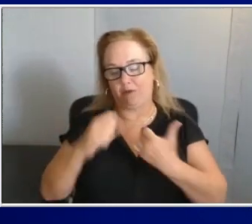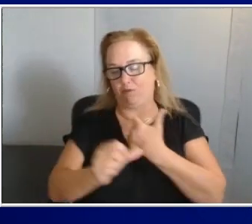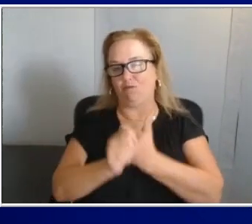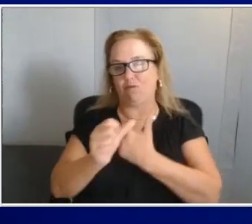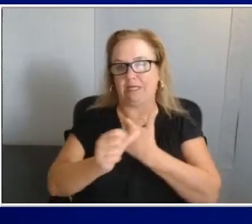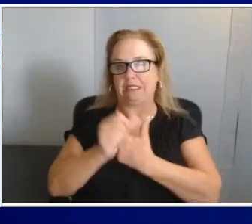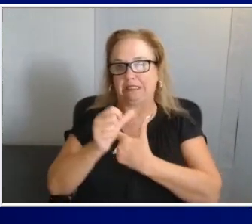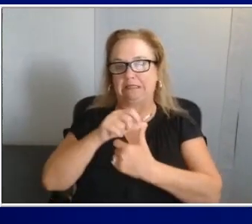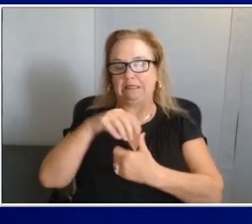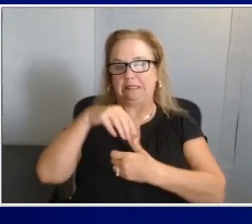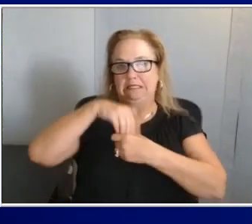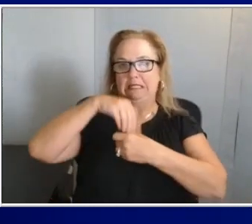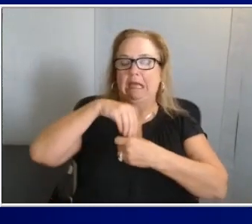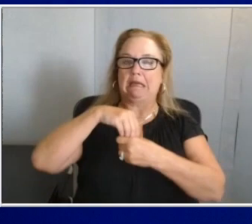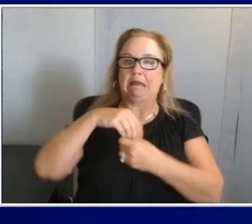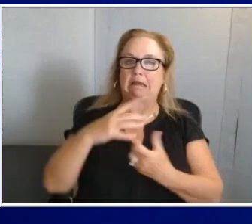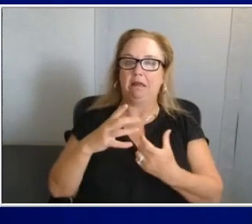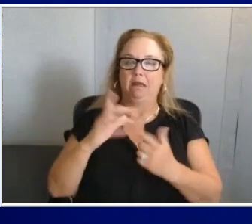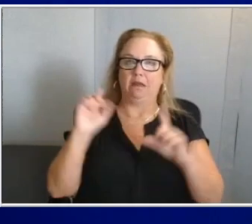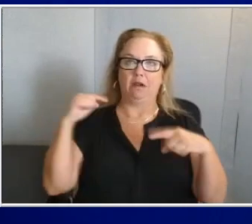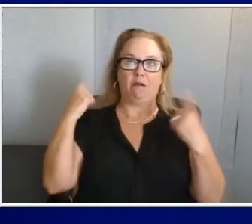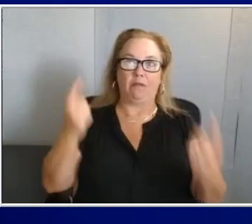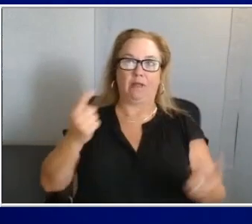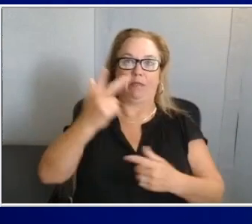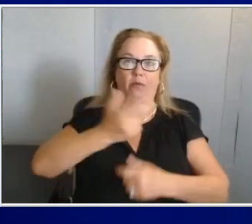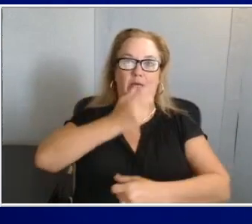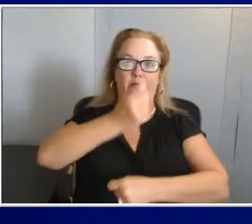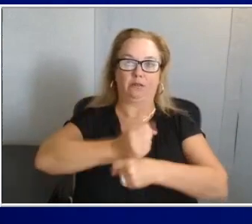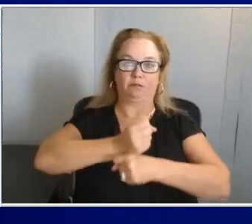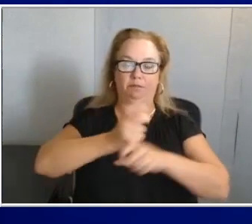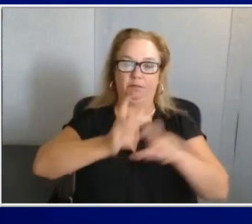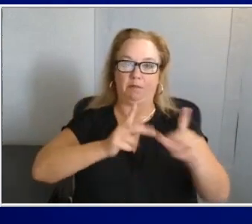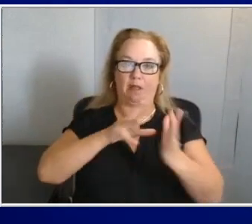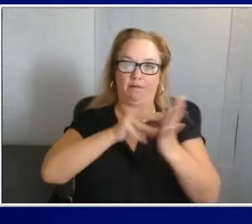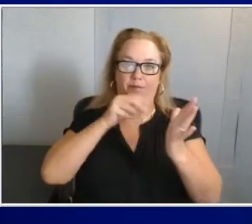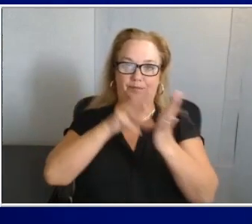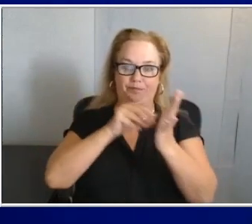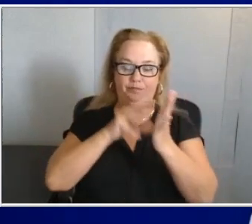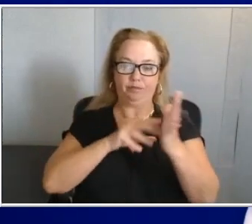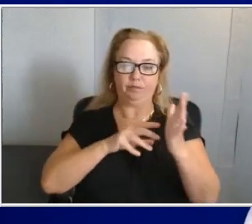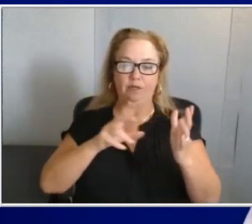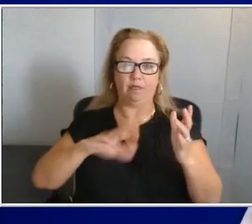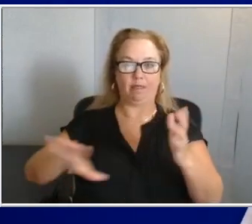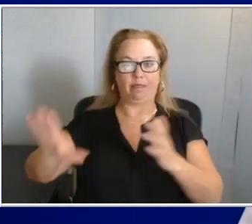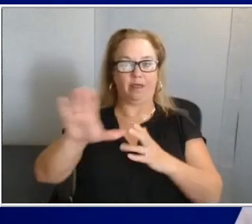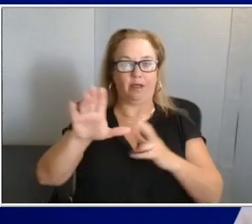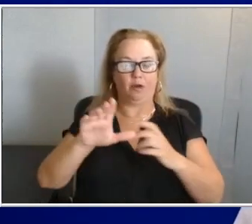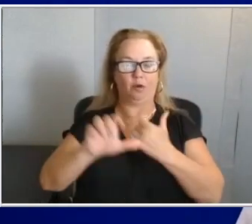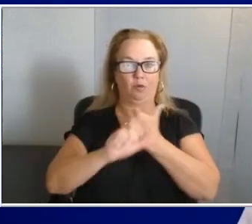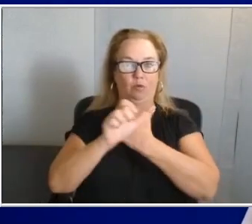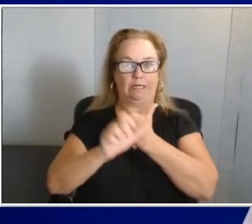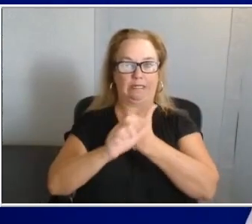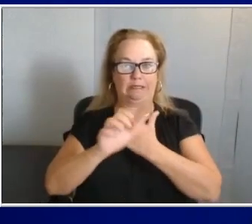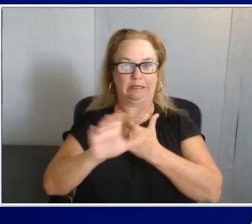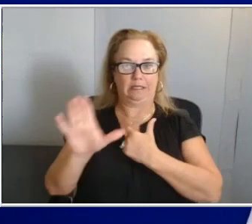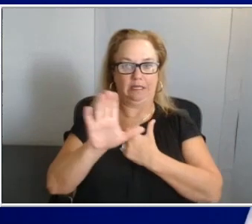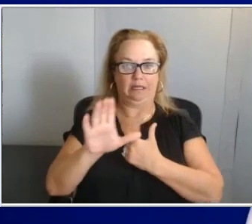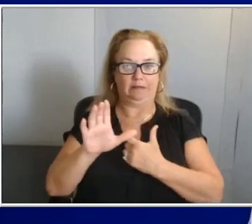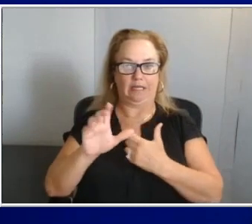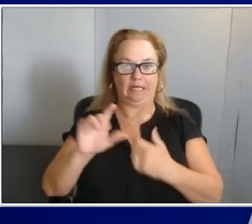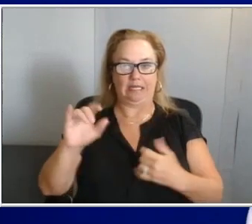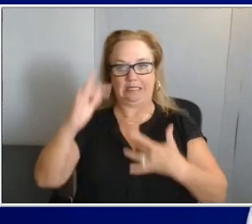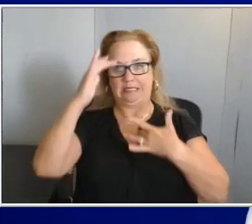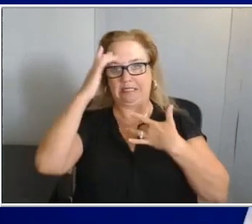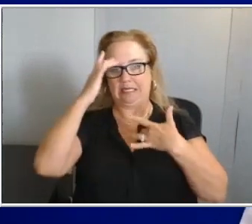those situations. And hopefully over the last 3 years, a lot of people have learned to judge their risk on what their risk would be if they get infected,